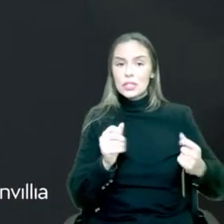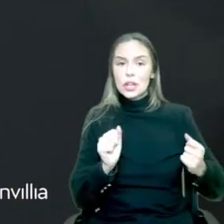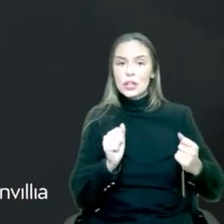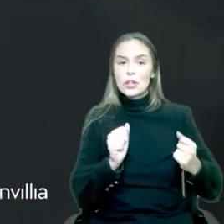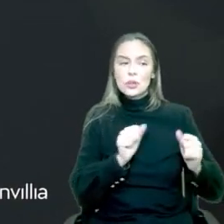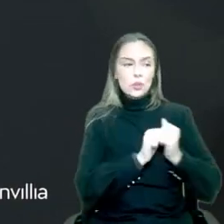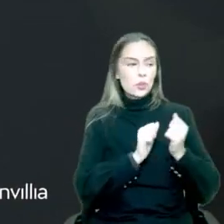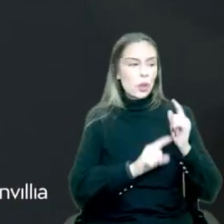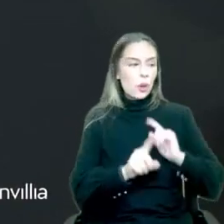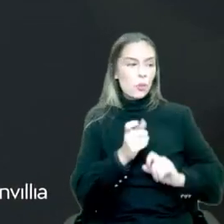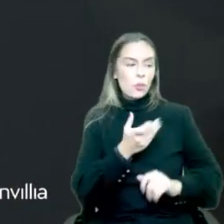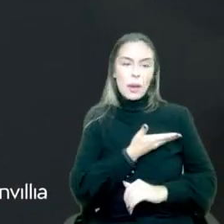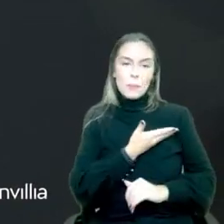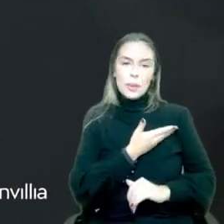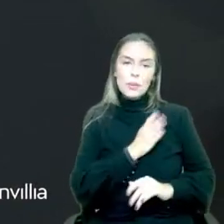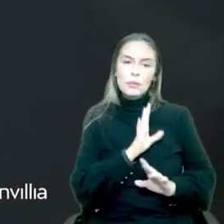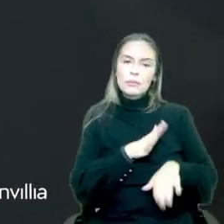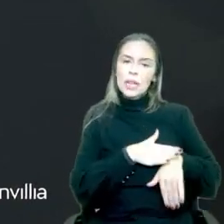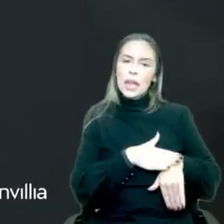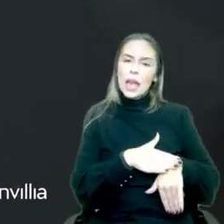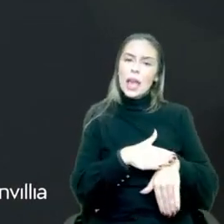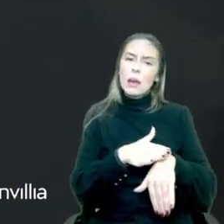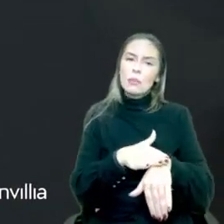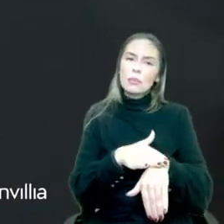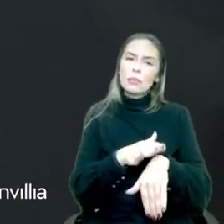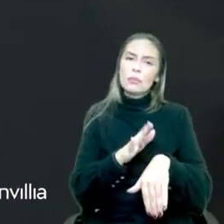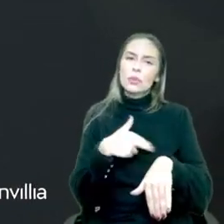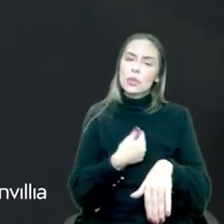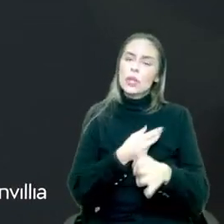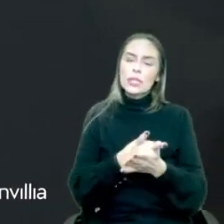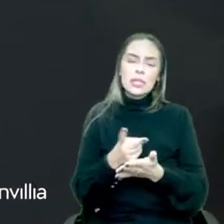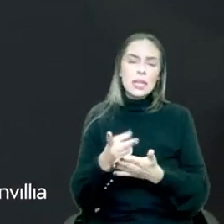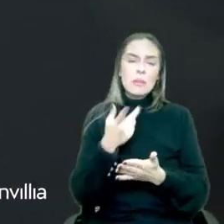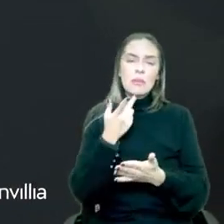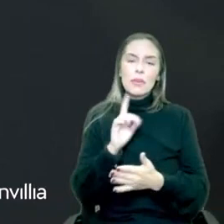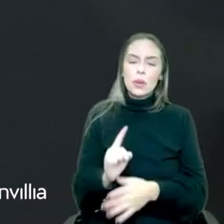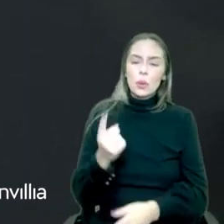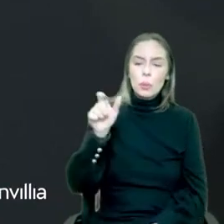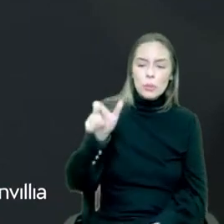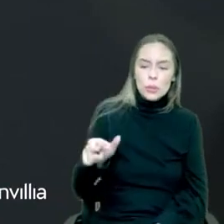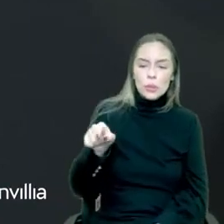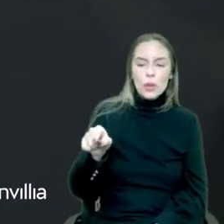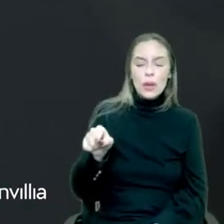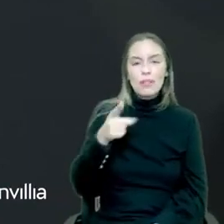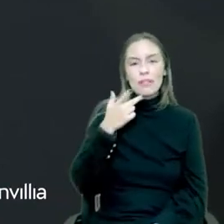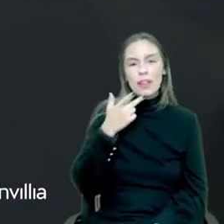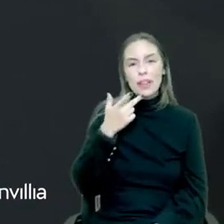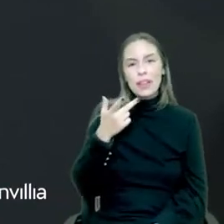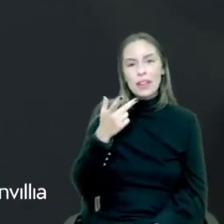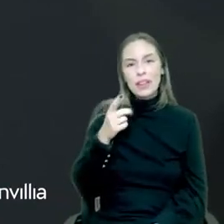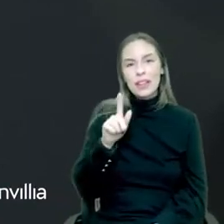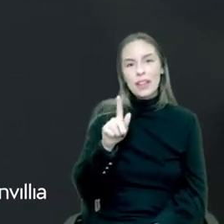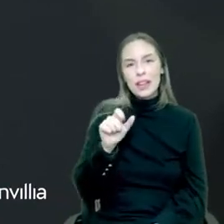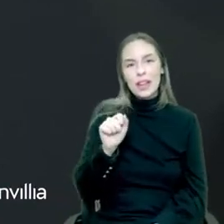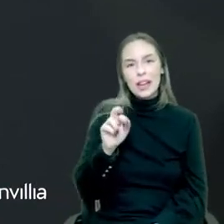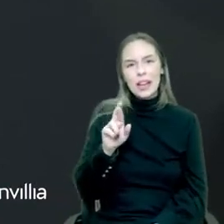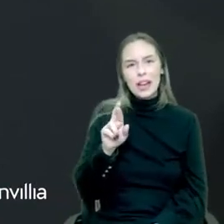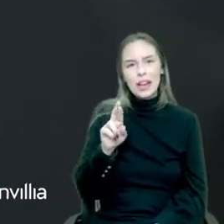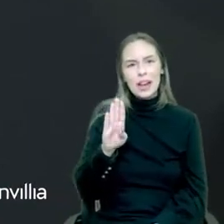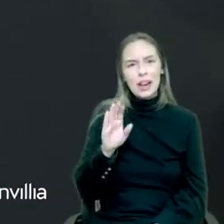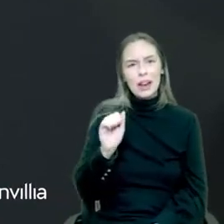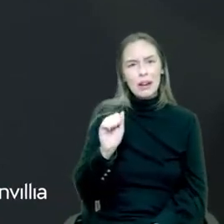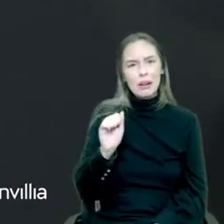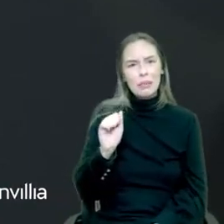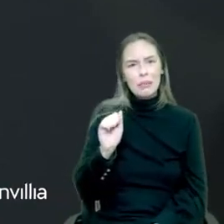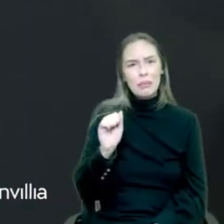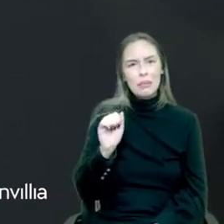long time, we are always, and someone mentioned here today, garbage in, garbage out, right? So I think one of the things that